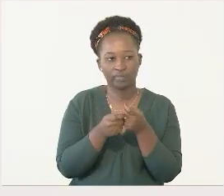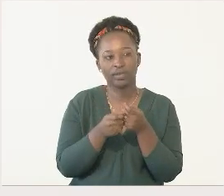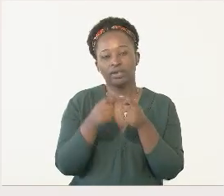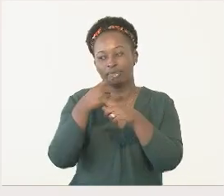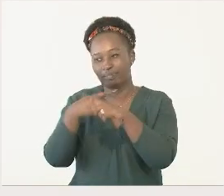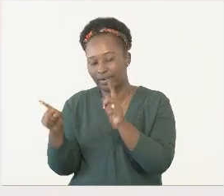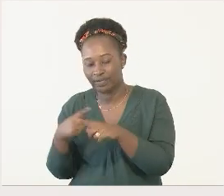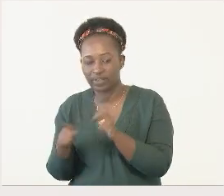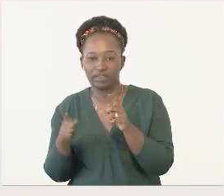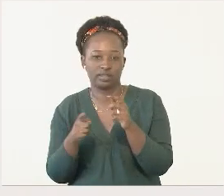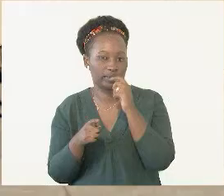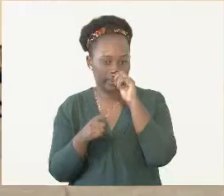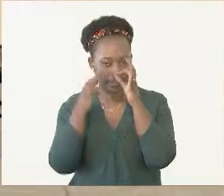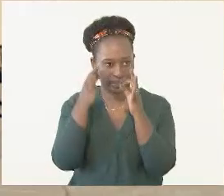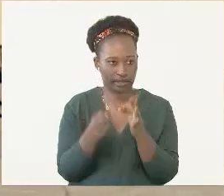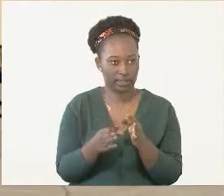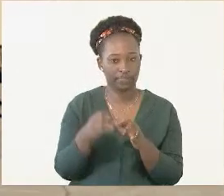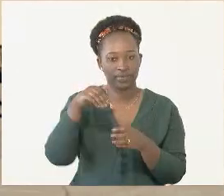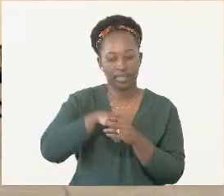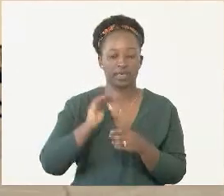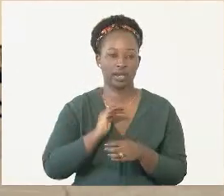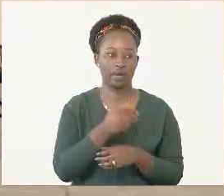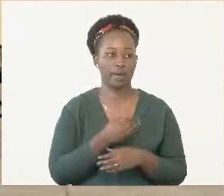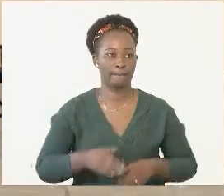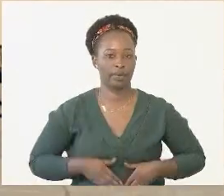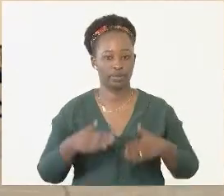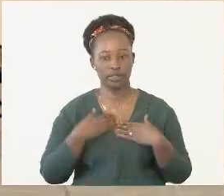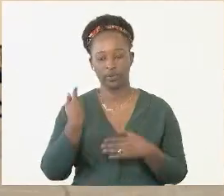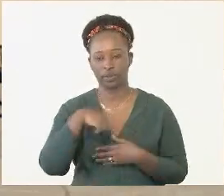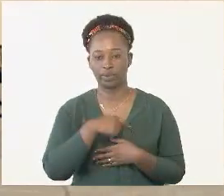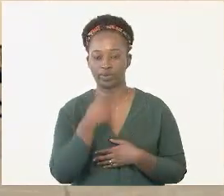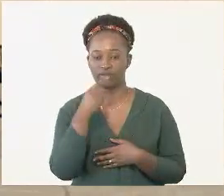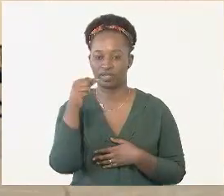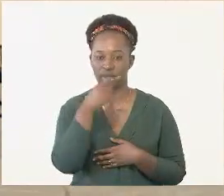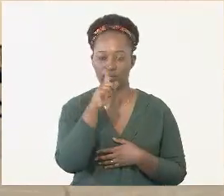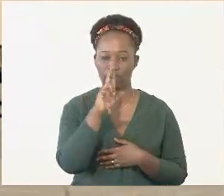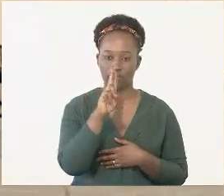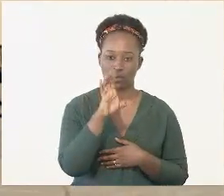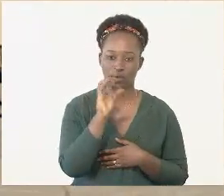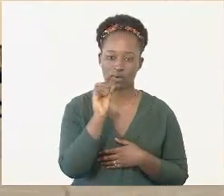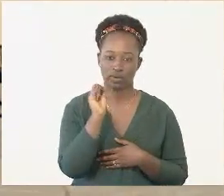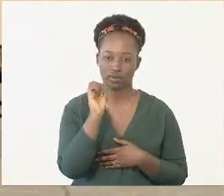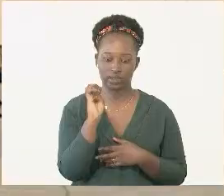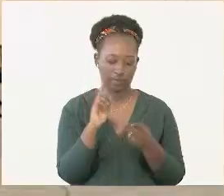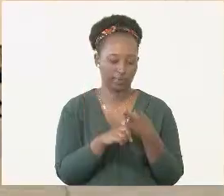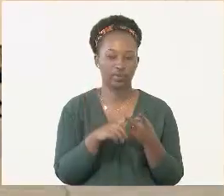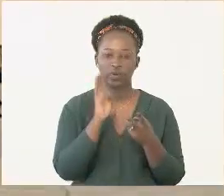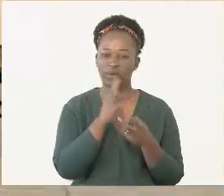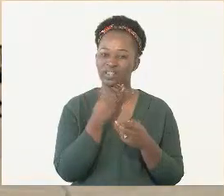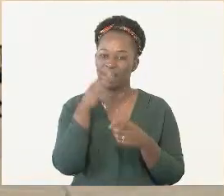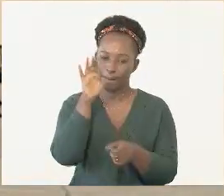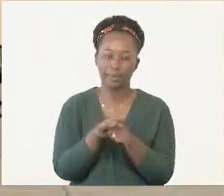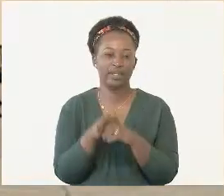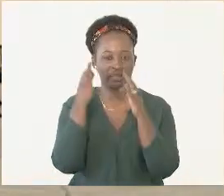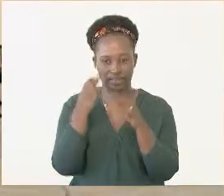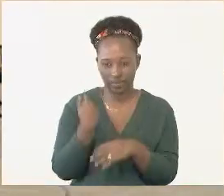variables in our body. We talk about glucose, we talk about water, there are very many variables that are found